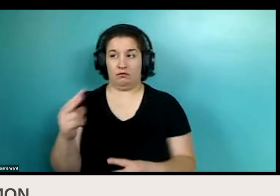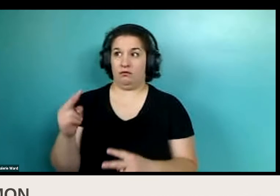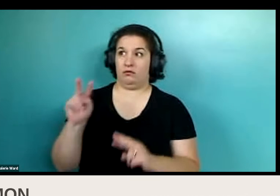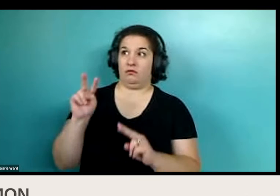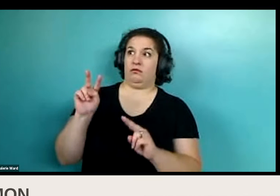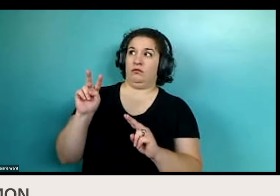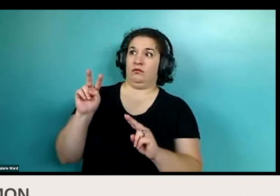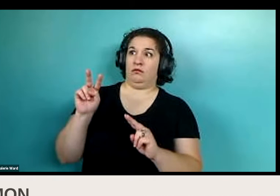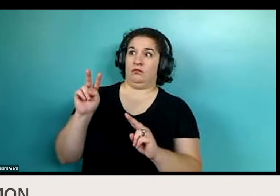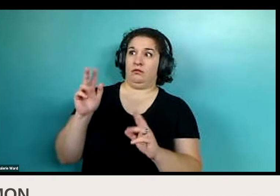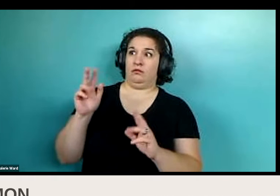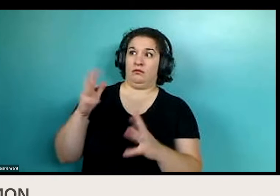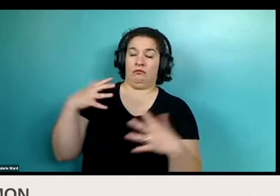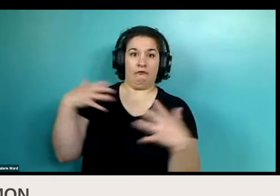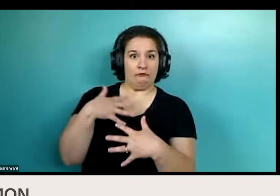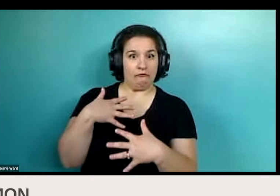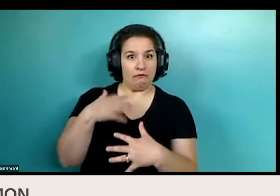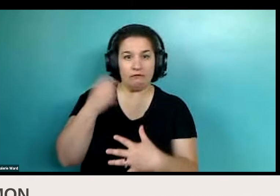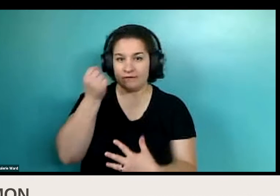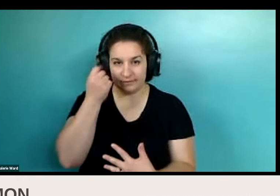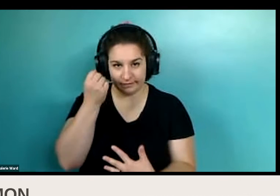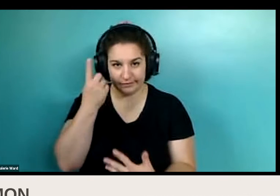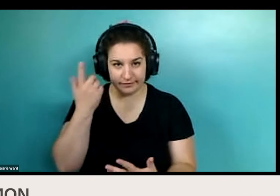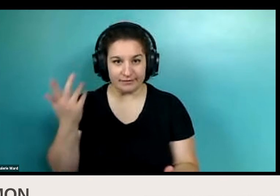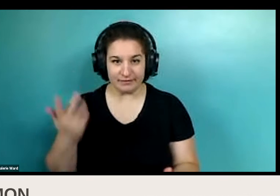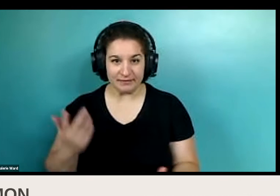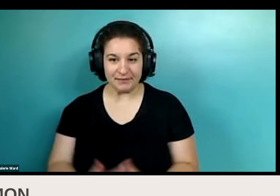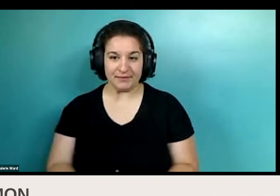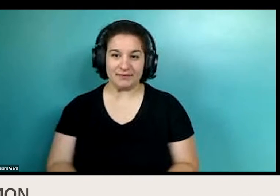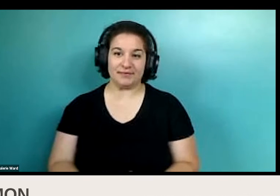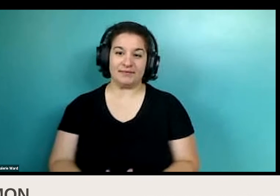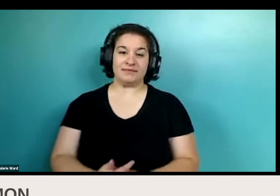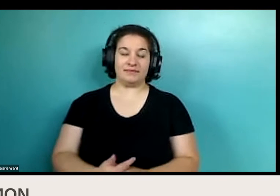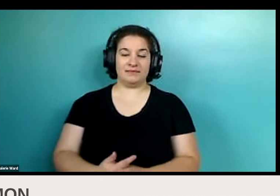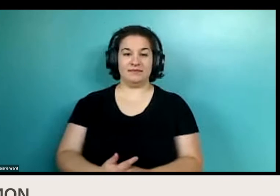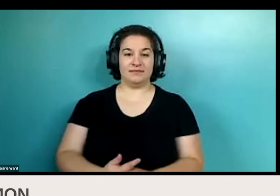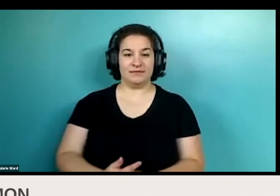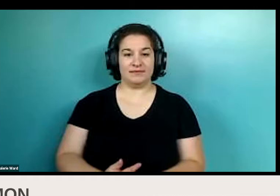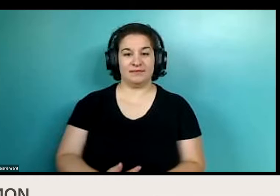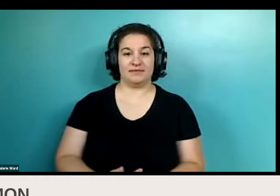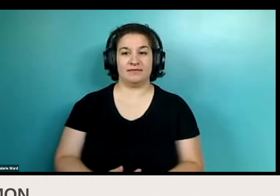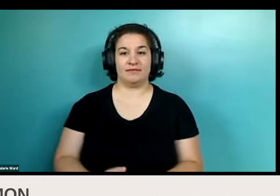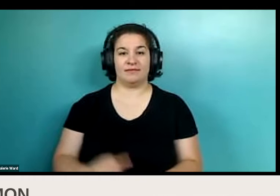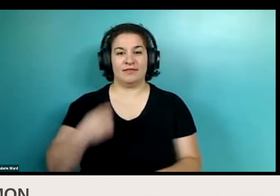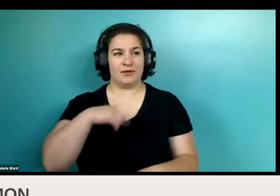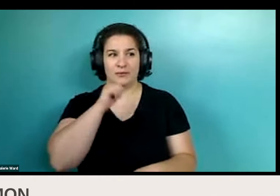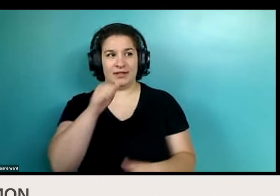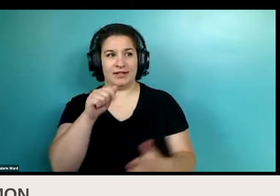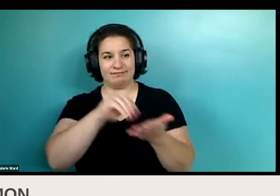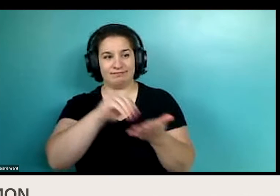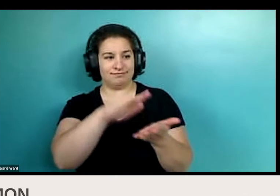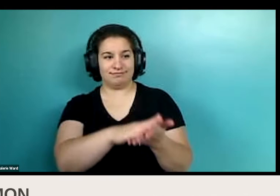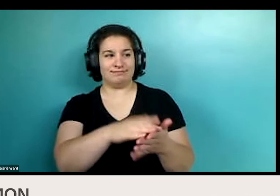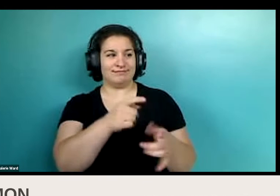said boo. Yeah, obviously. Boolean. Oh man. Yeah. We didn't even write that in the script. No, we did It's not. a